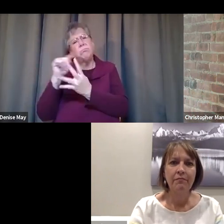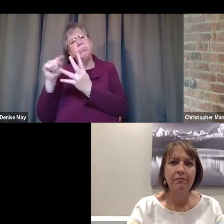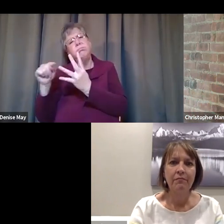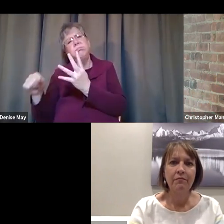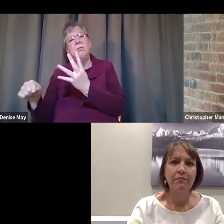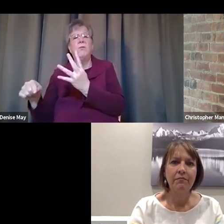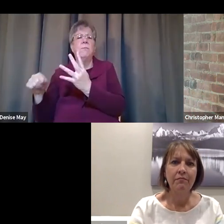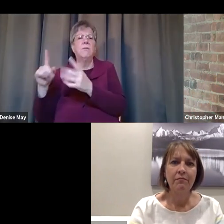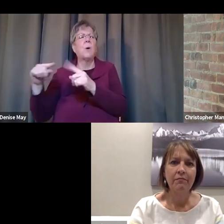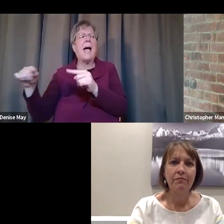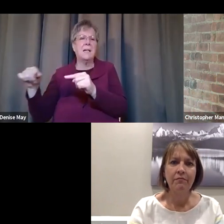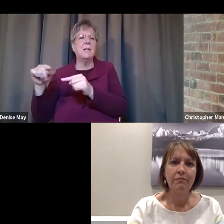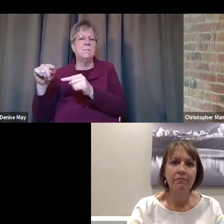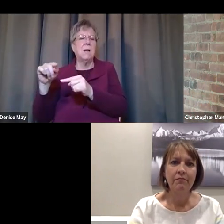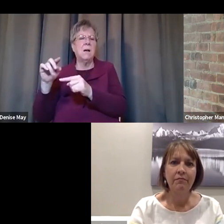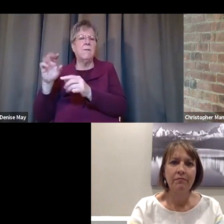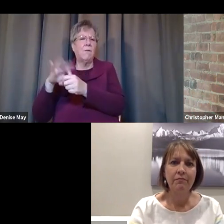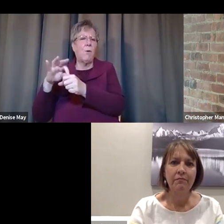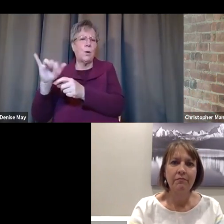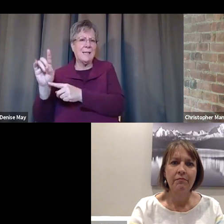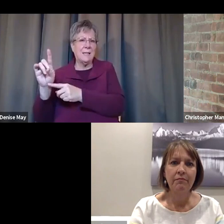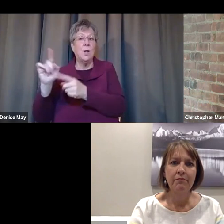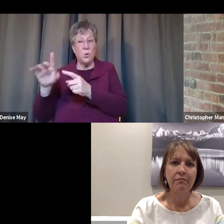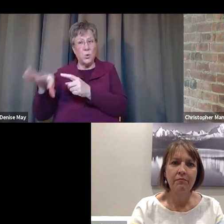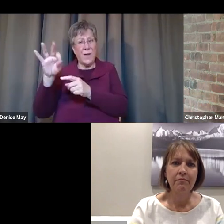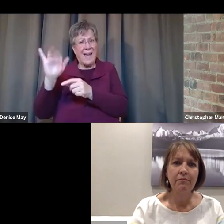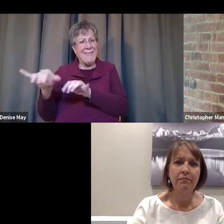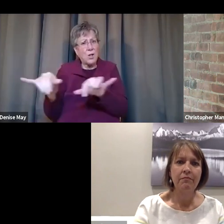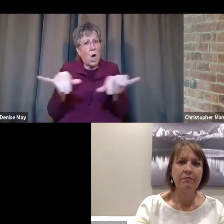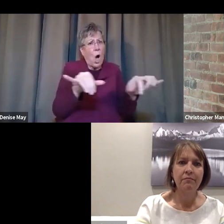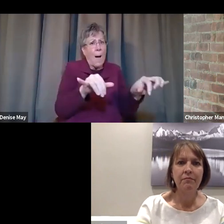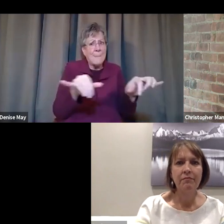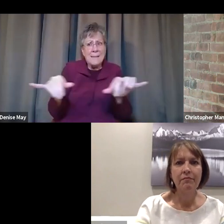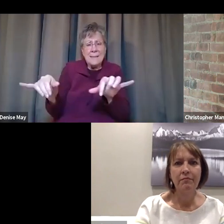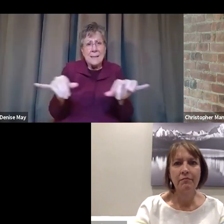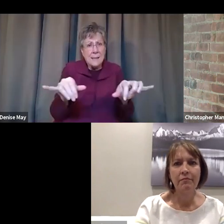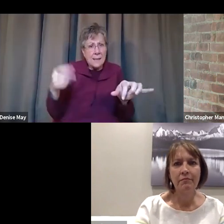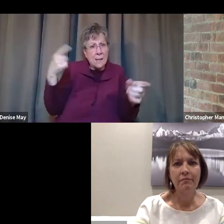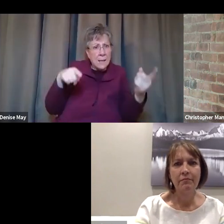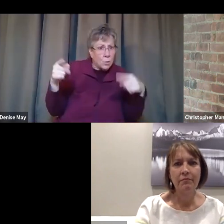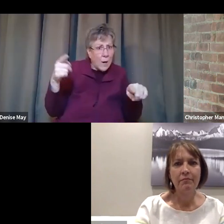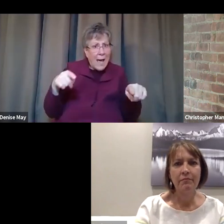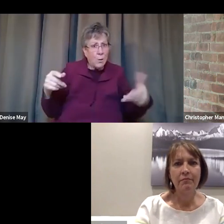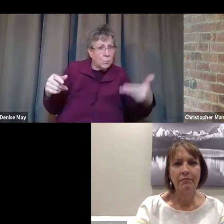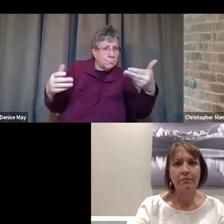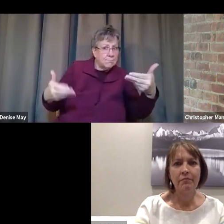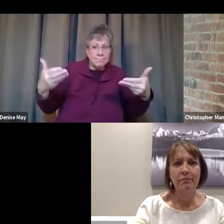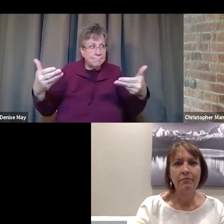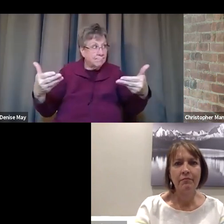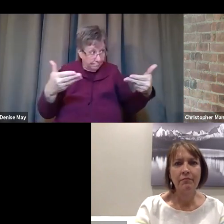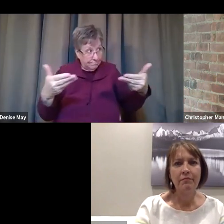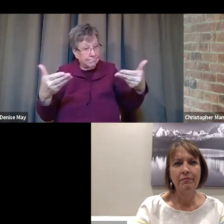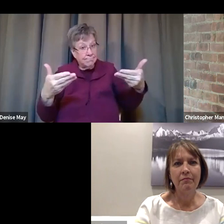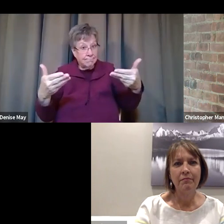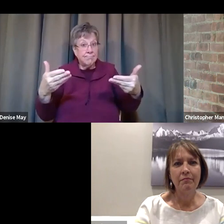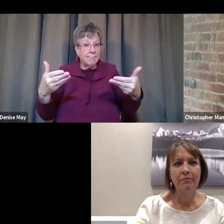the federal law does. And to find that common ground and bring that common ground up and make it a prominent